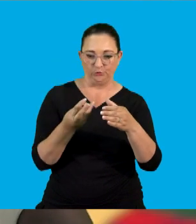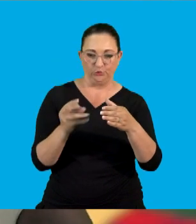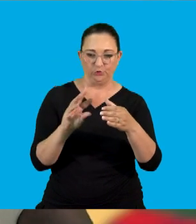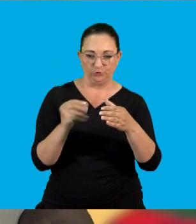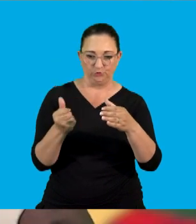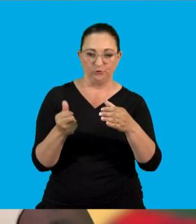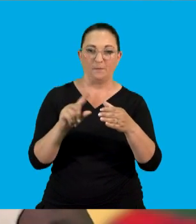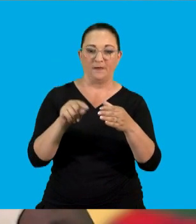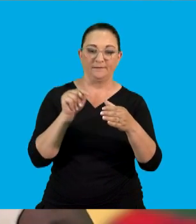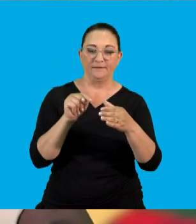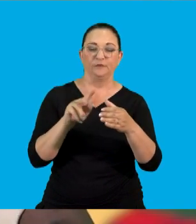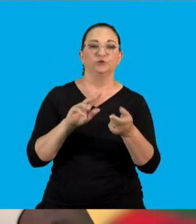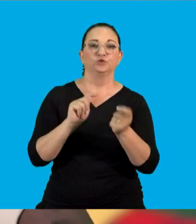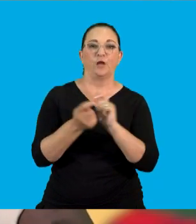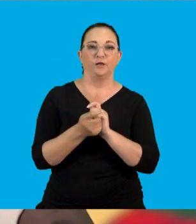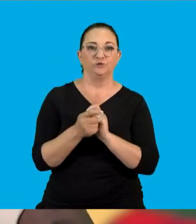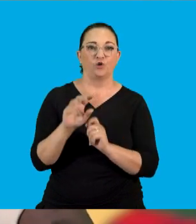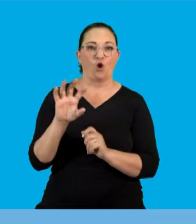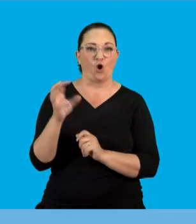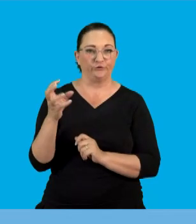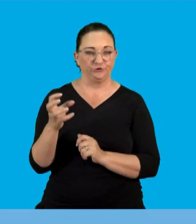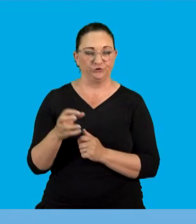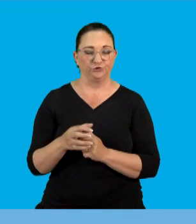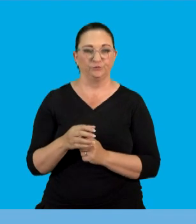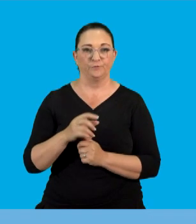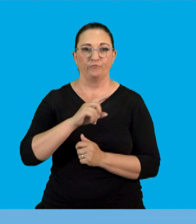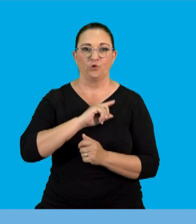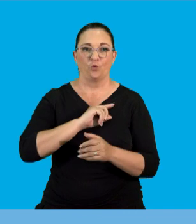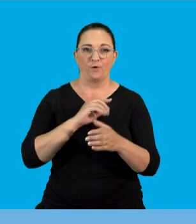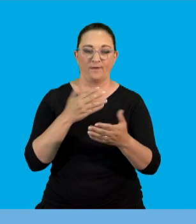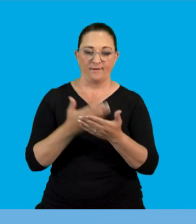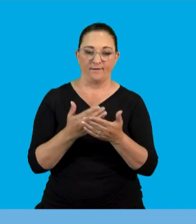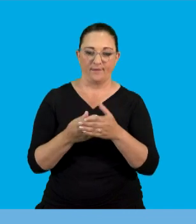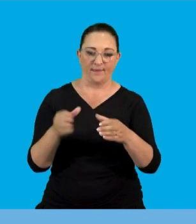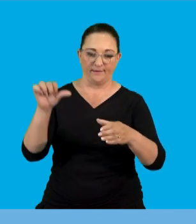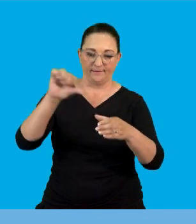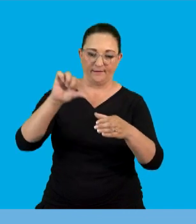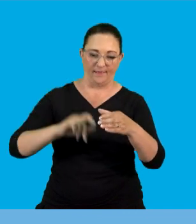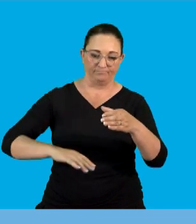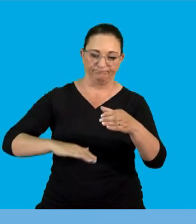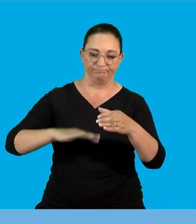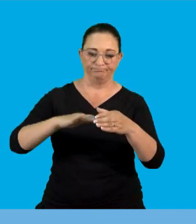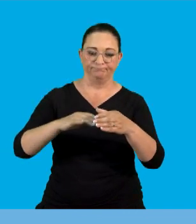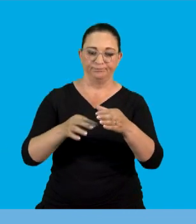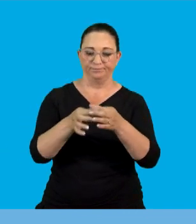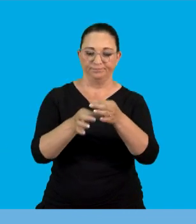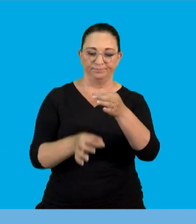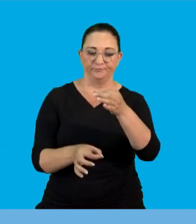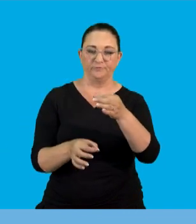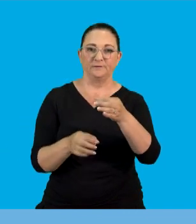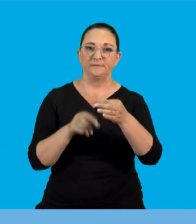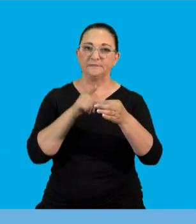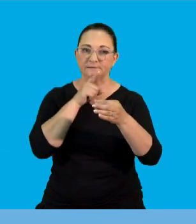orange. Now we know when we add an indicator into a certain substance of an unknown